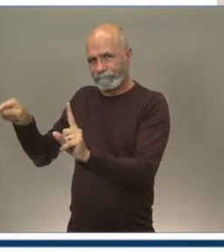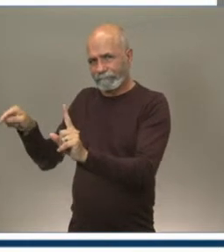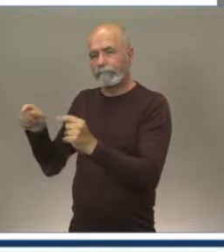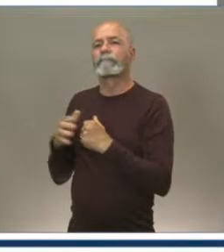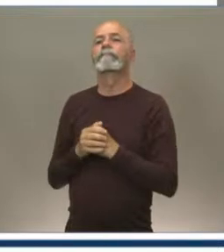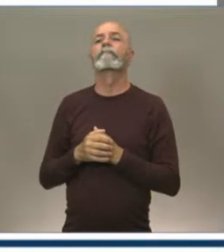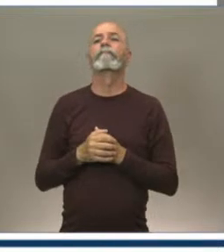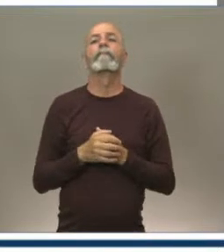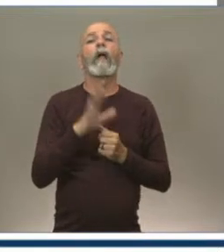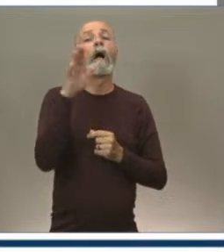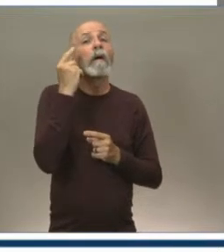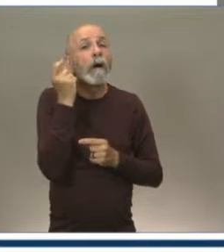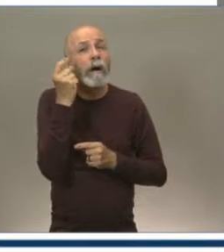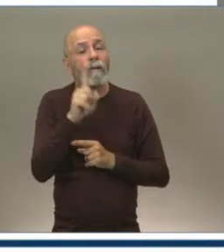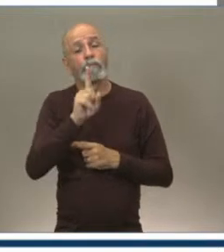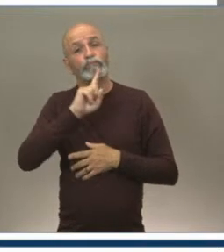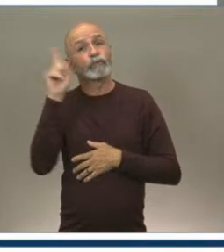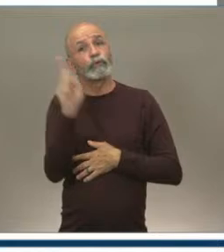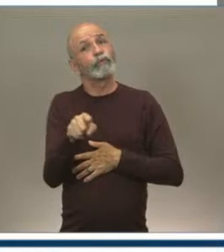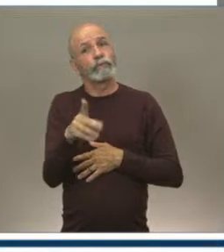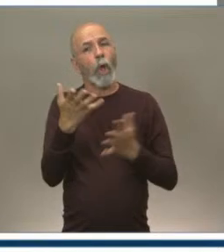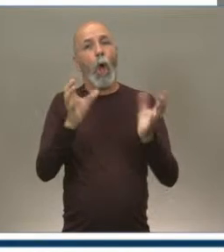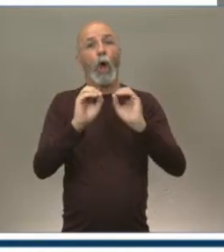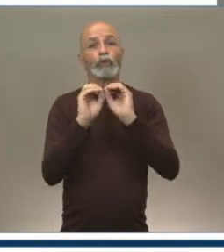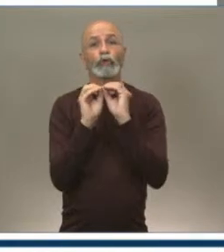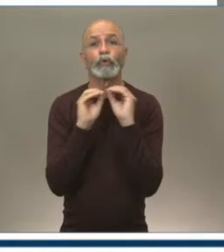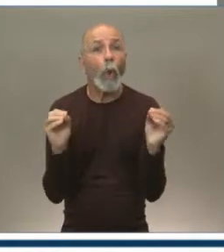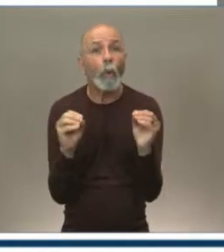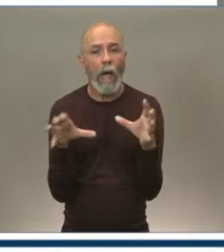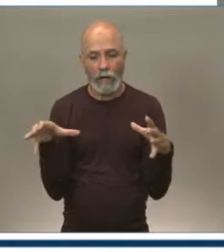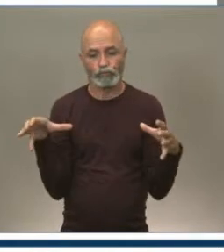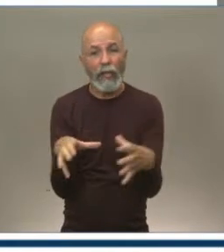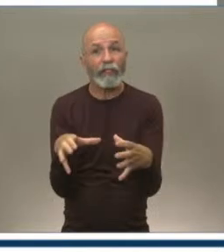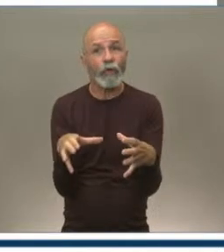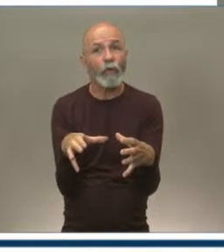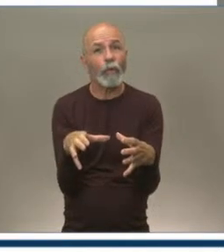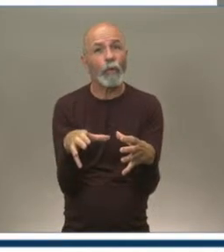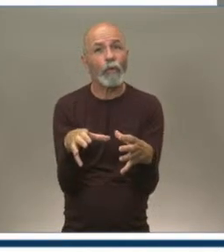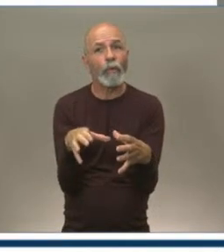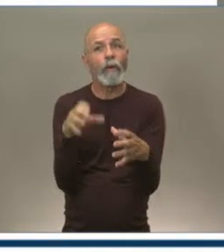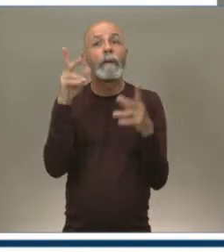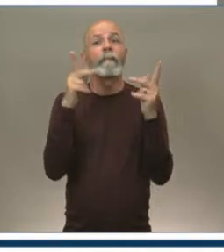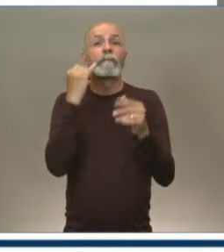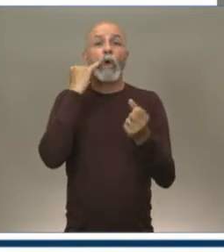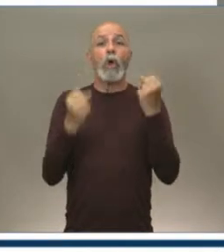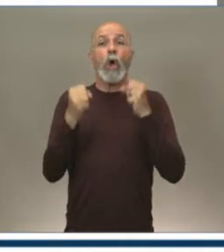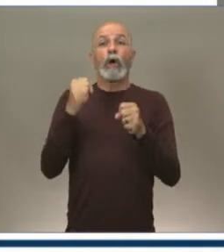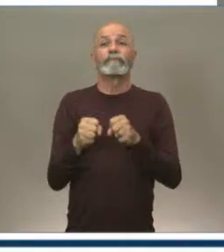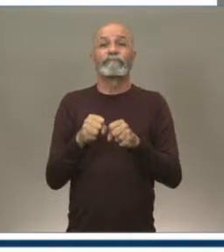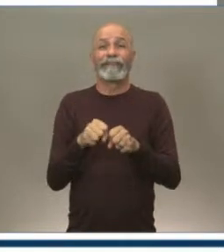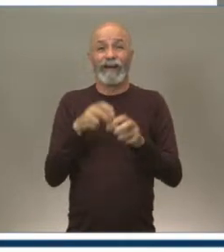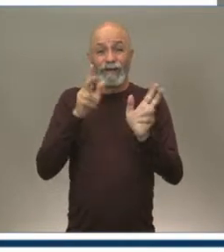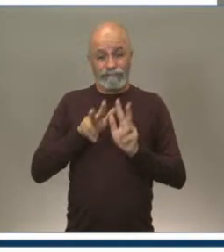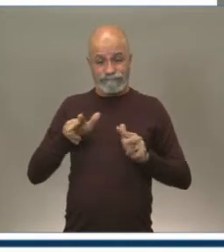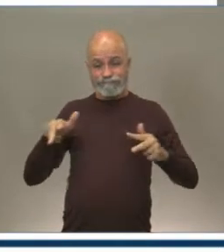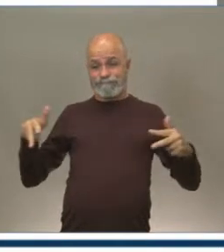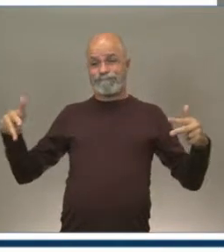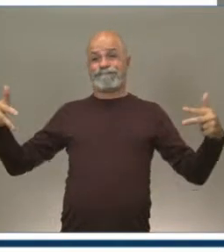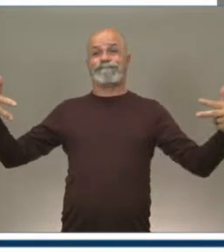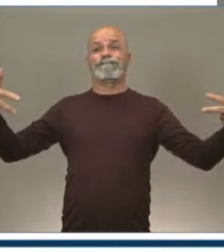order. Even people getting together in a group in a parking lot together in cars is technically a